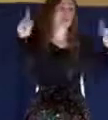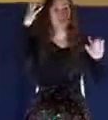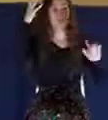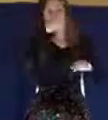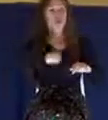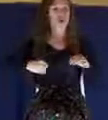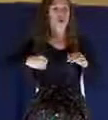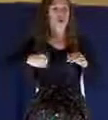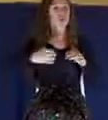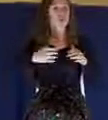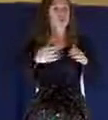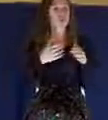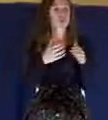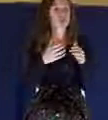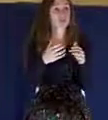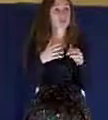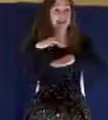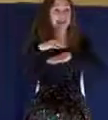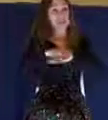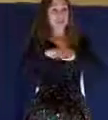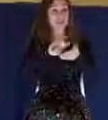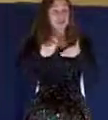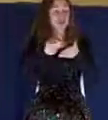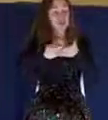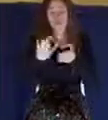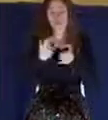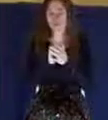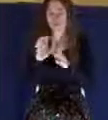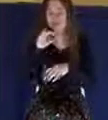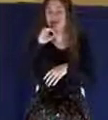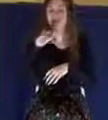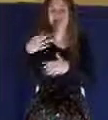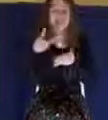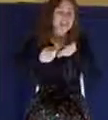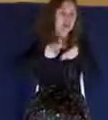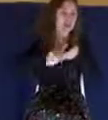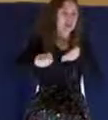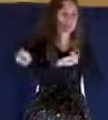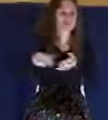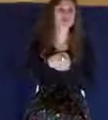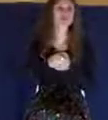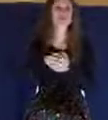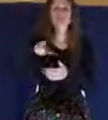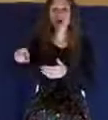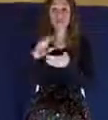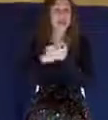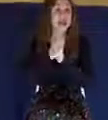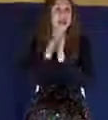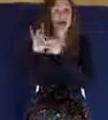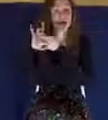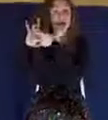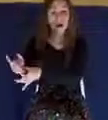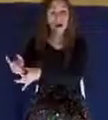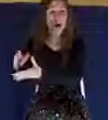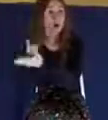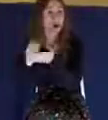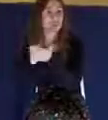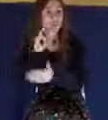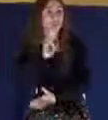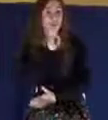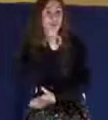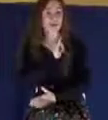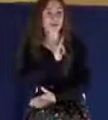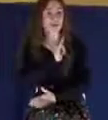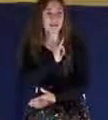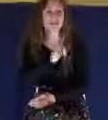how a pagan girl named Ruth came to be part of the covenant people of Israel. This is one of two books in the Bible that have a